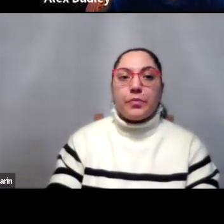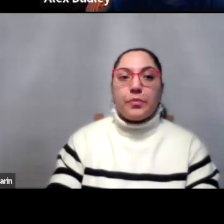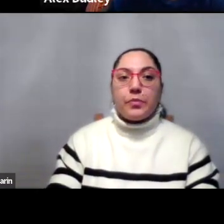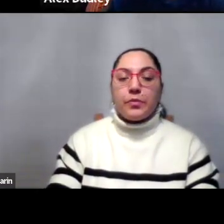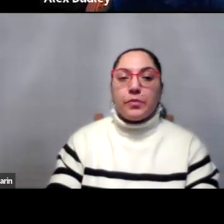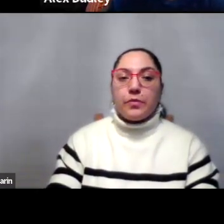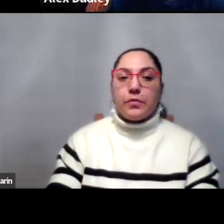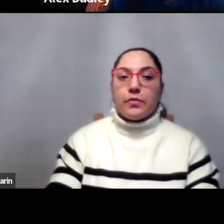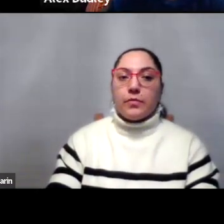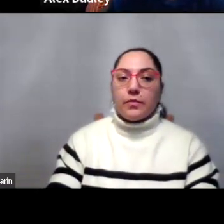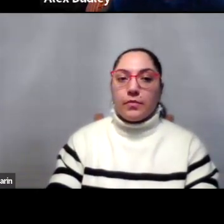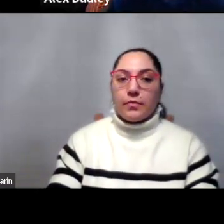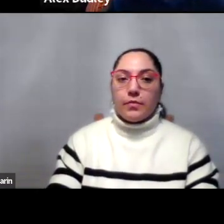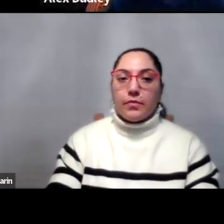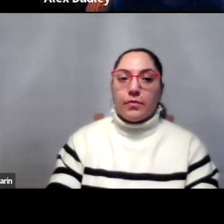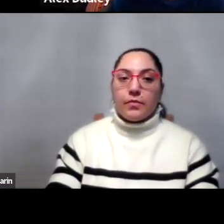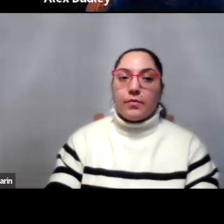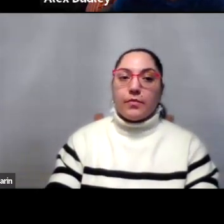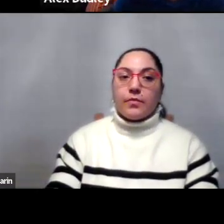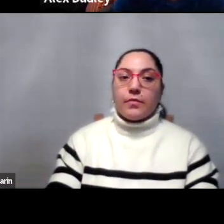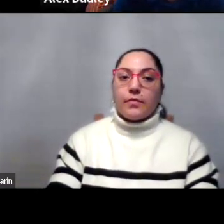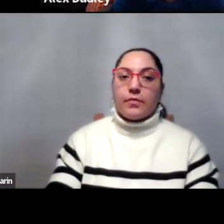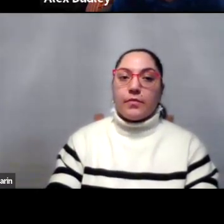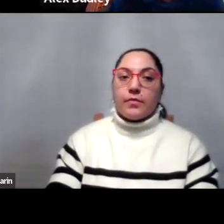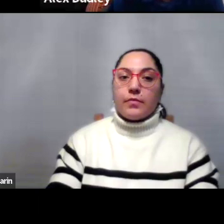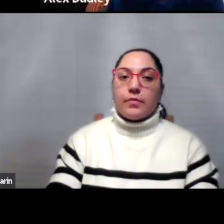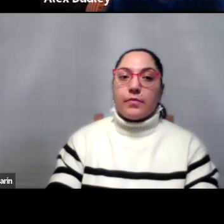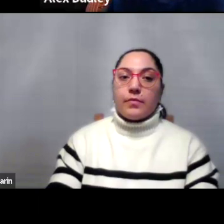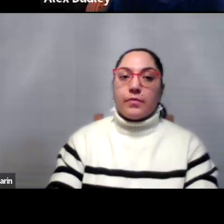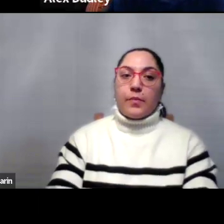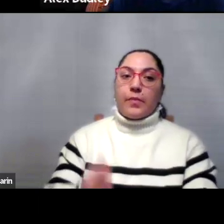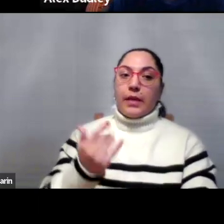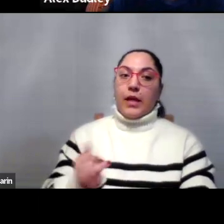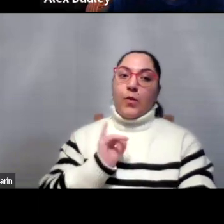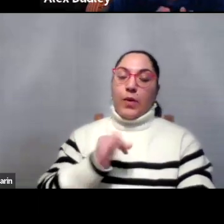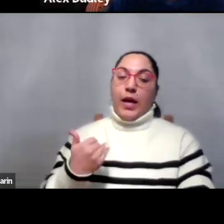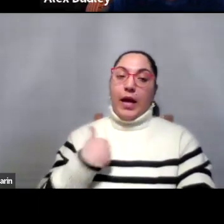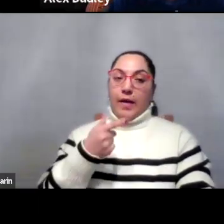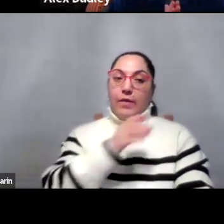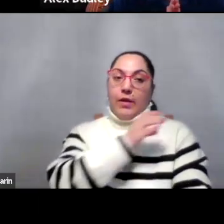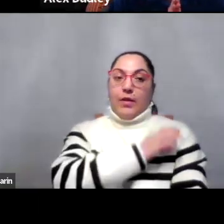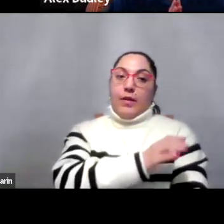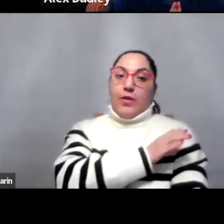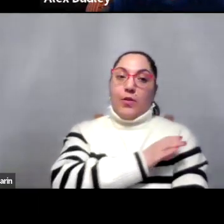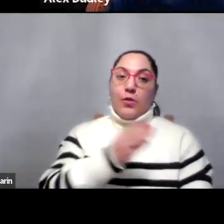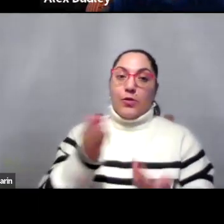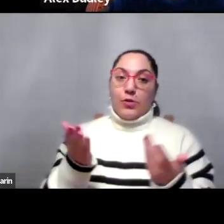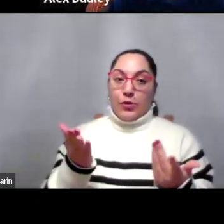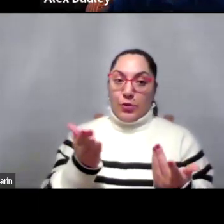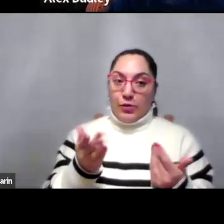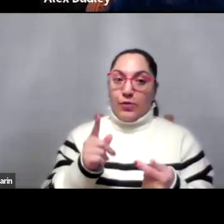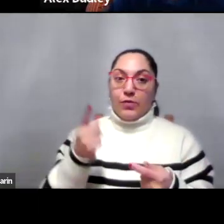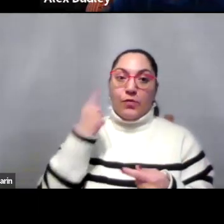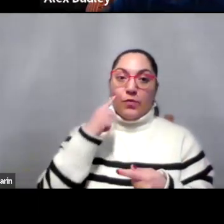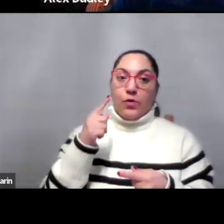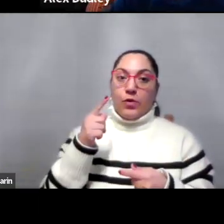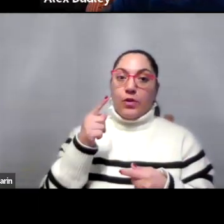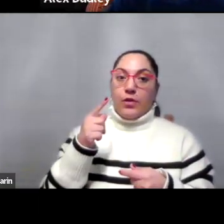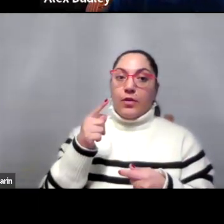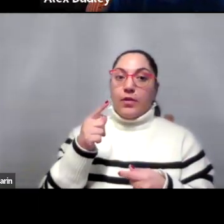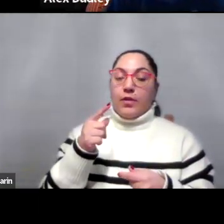We also have youth and adolescent clinical services provided in our clinic. I was just talking